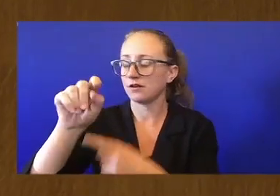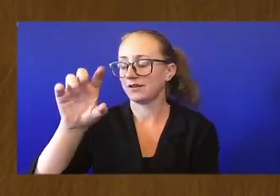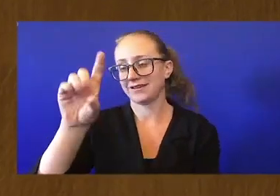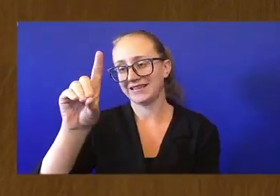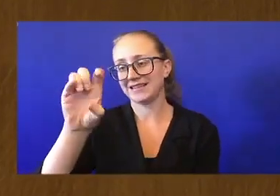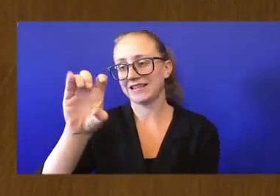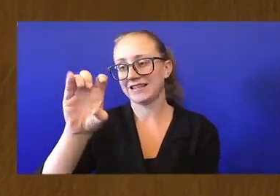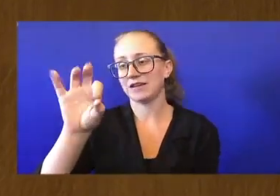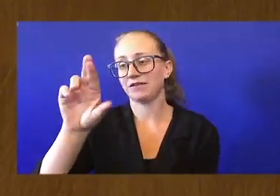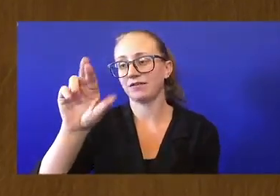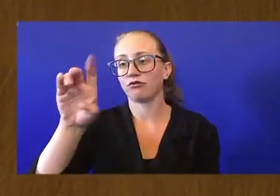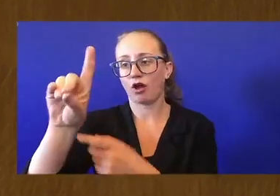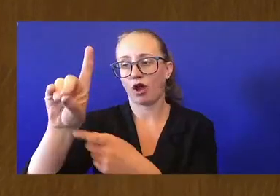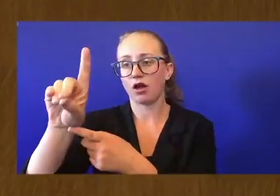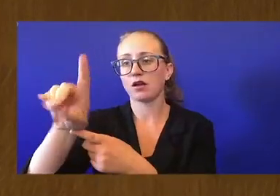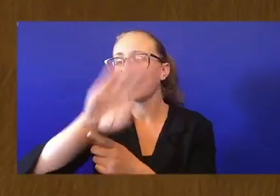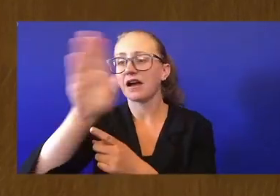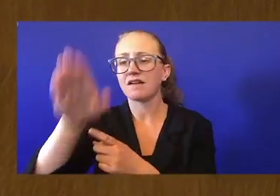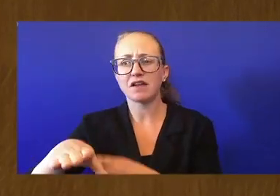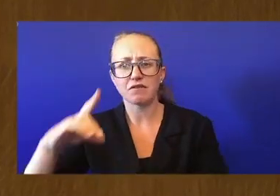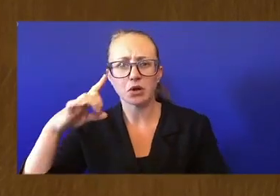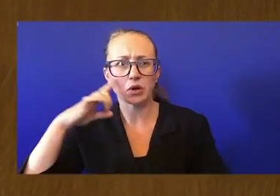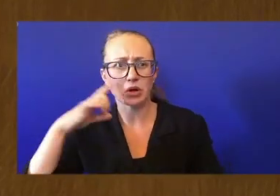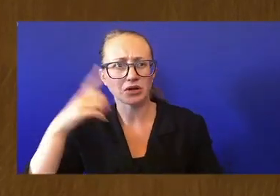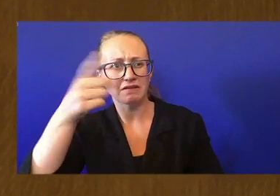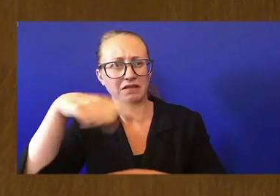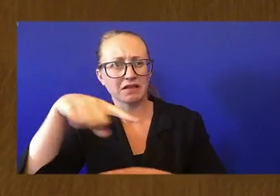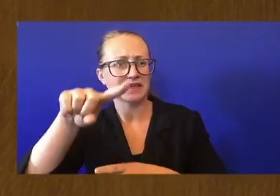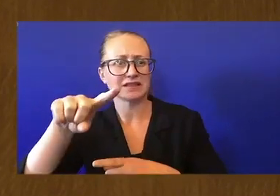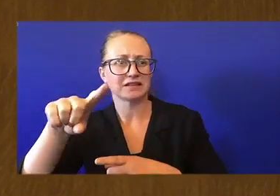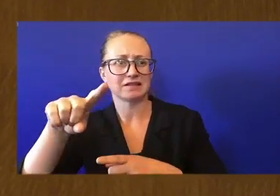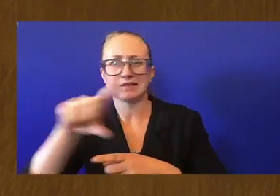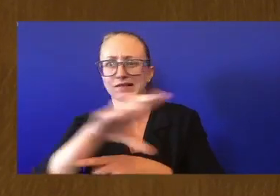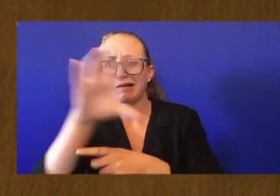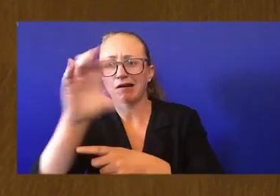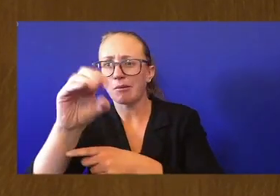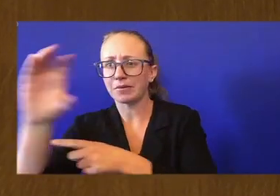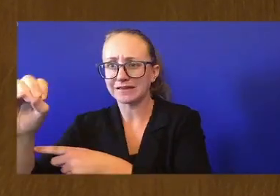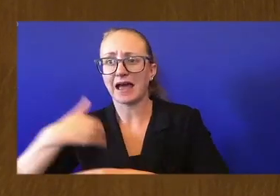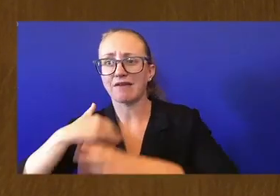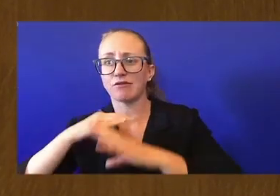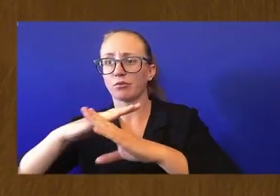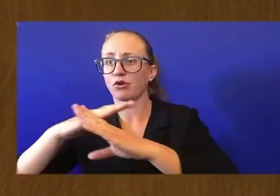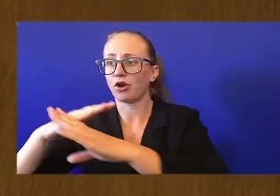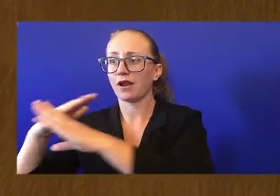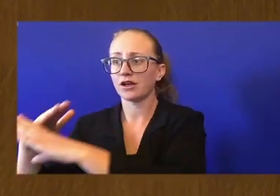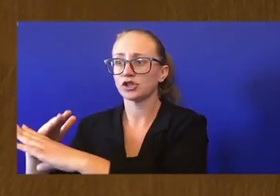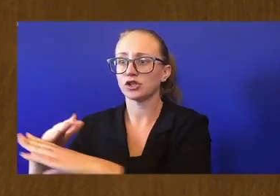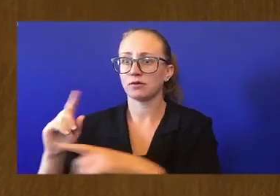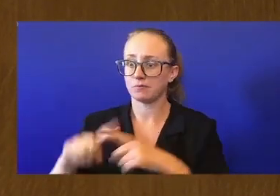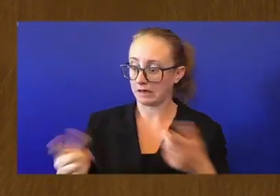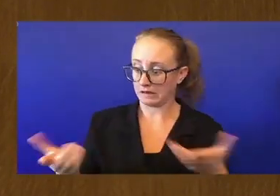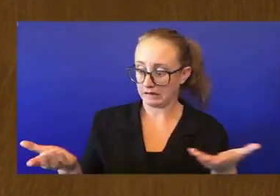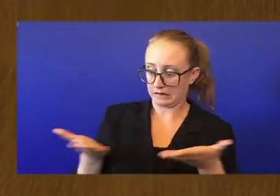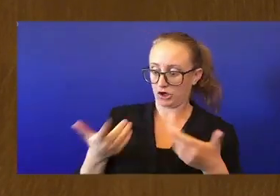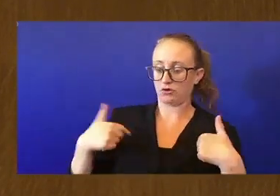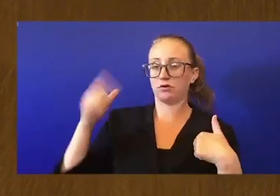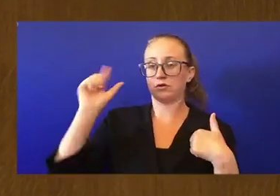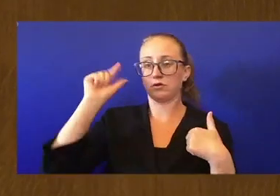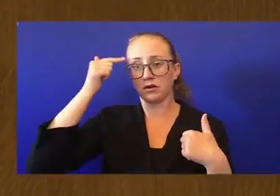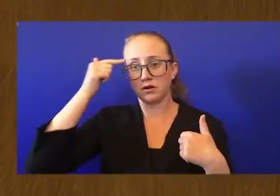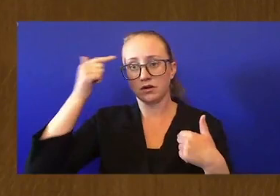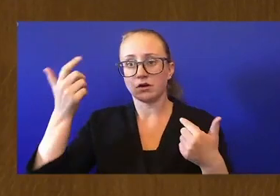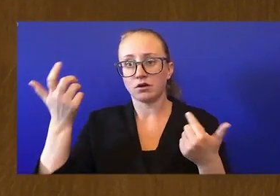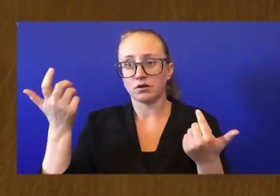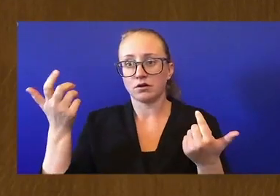they've got all this protective gear. Here, it's like picking it out of a